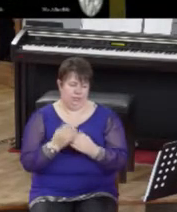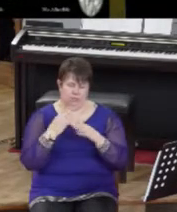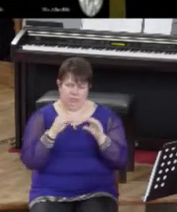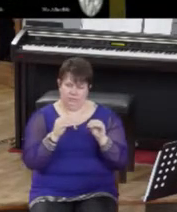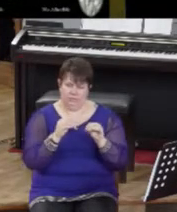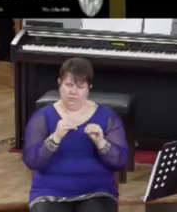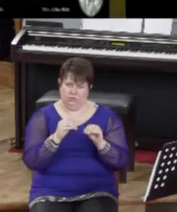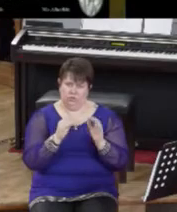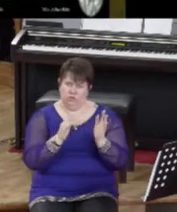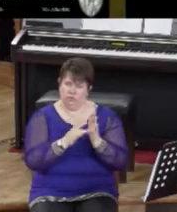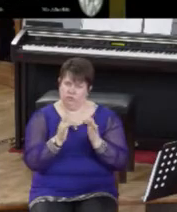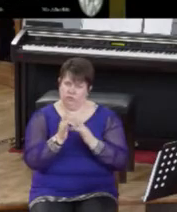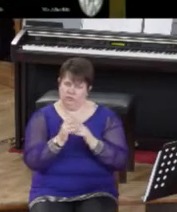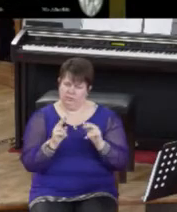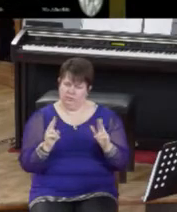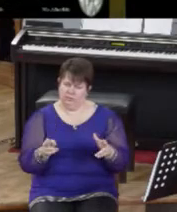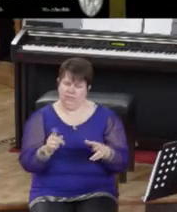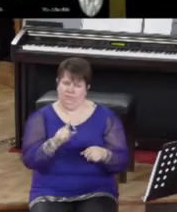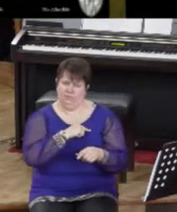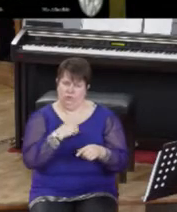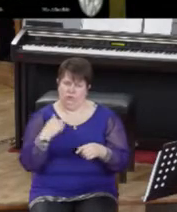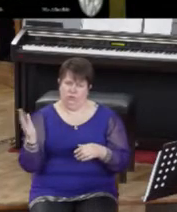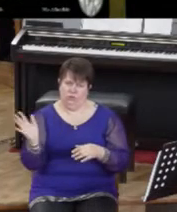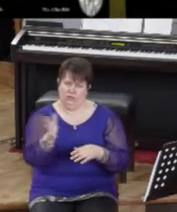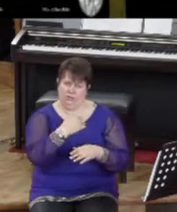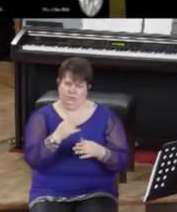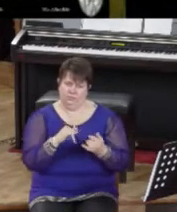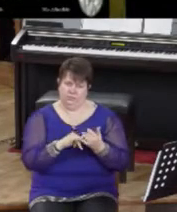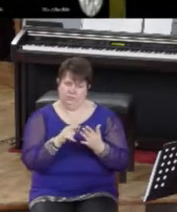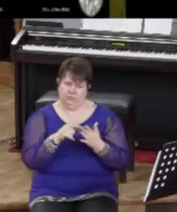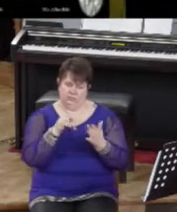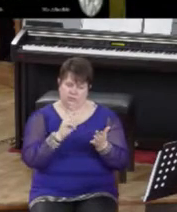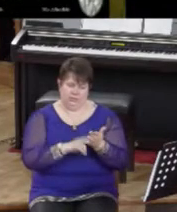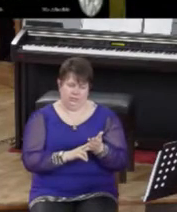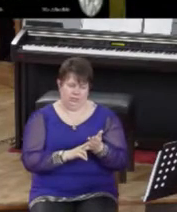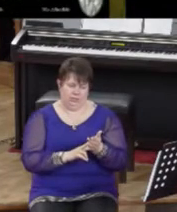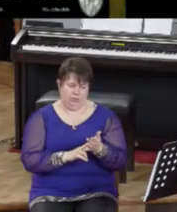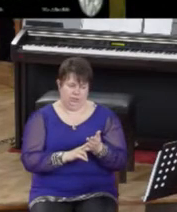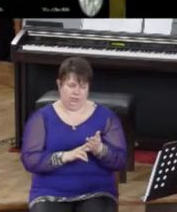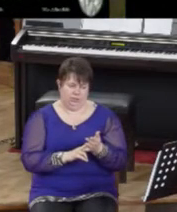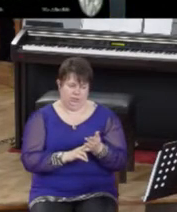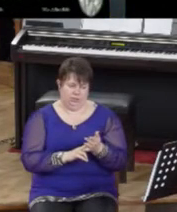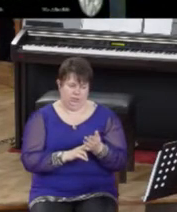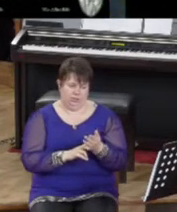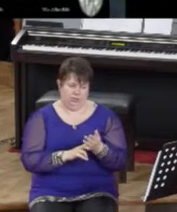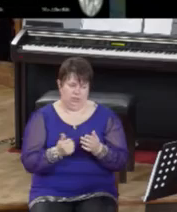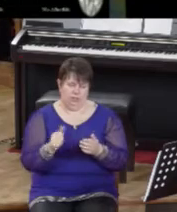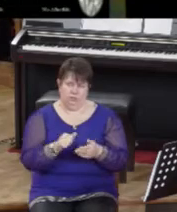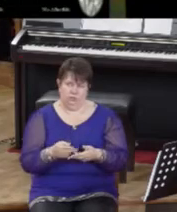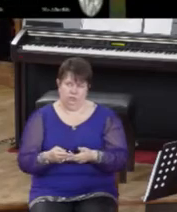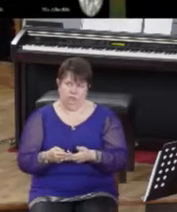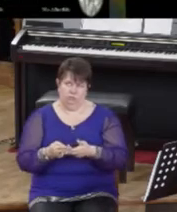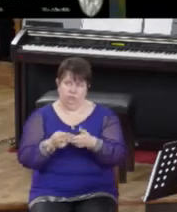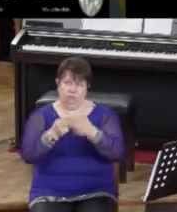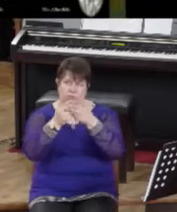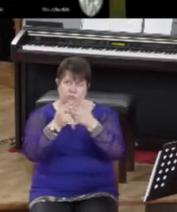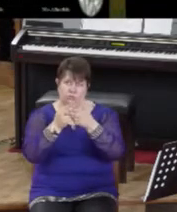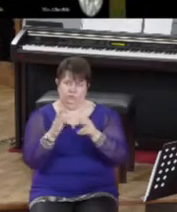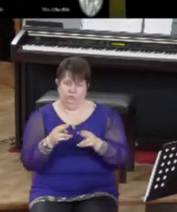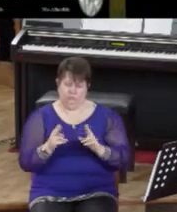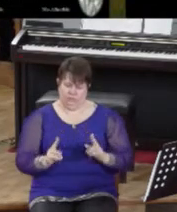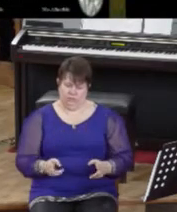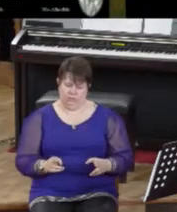died for our sin, according to the scriptures, and that he rose again from the